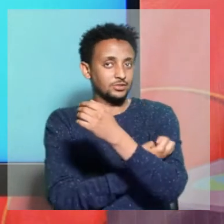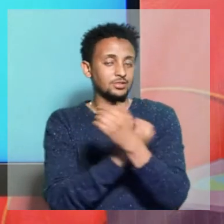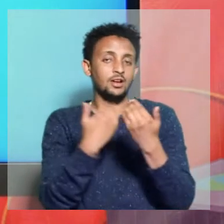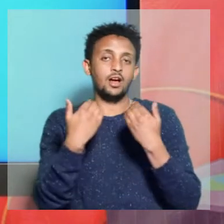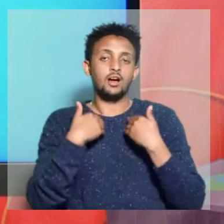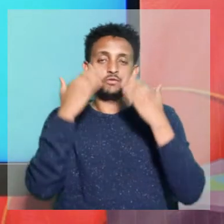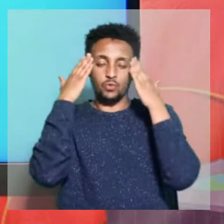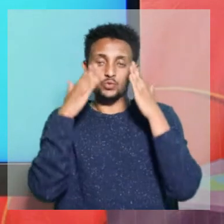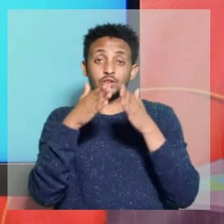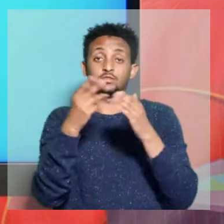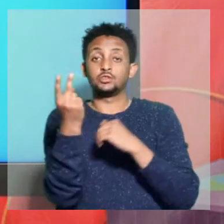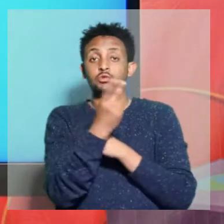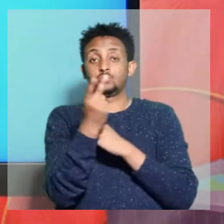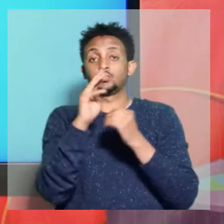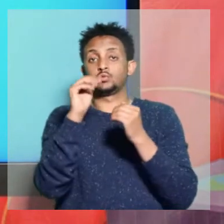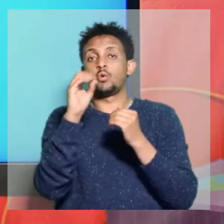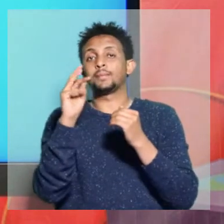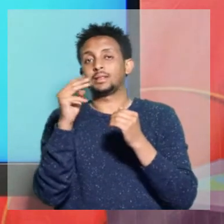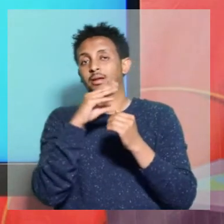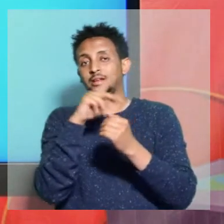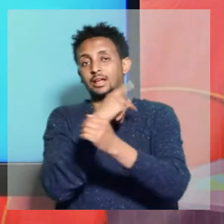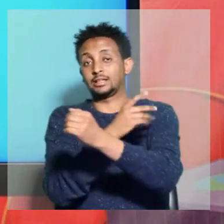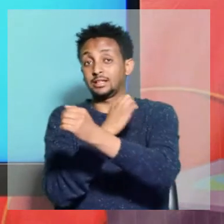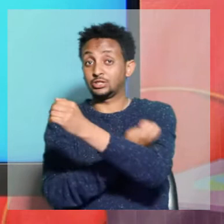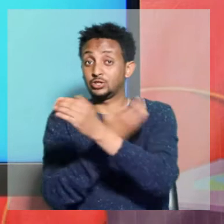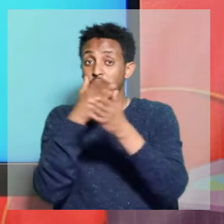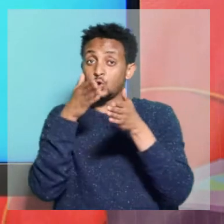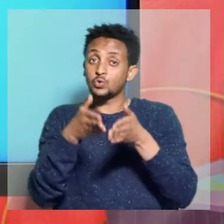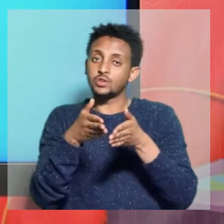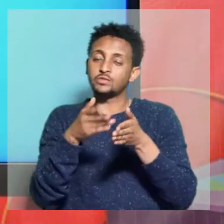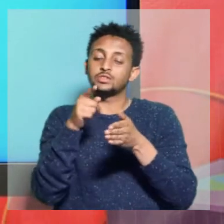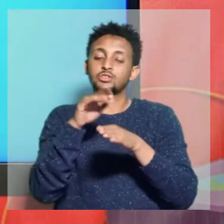are conserved. Both the momentum and the kinetic energy conserved.